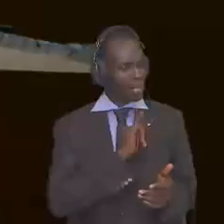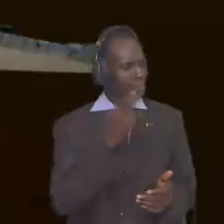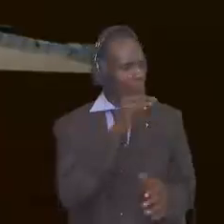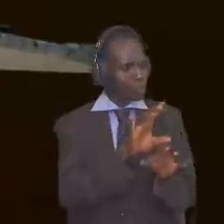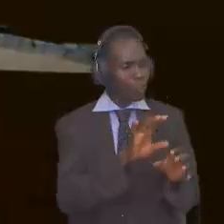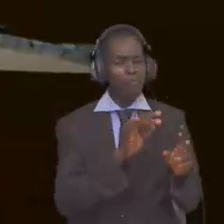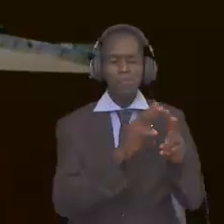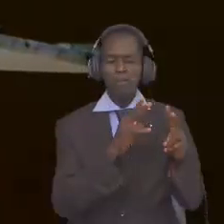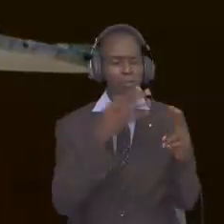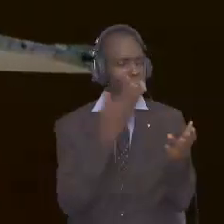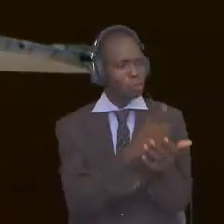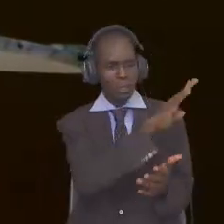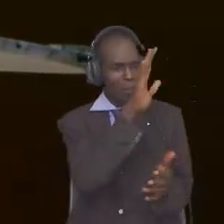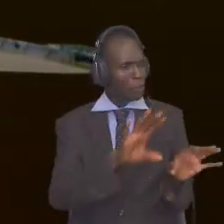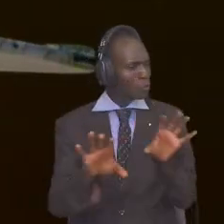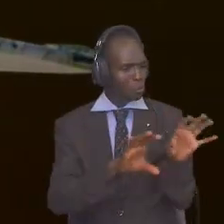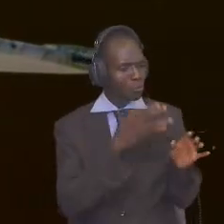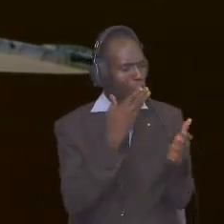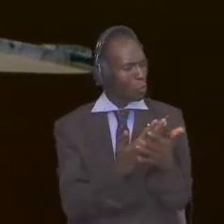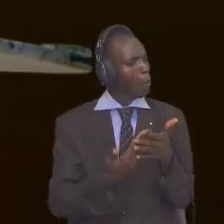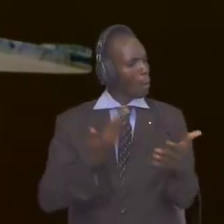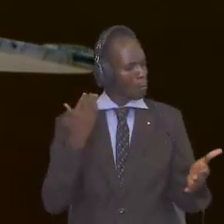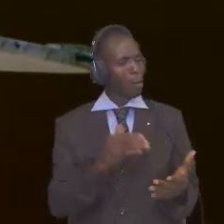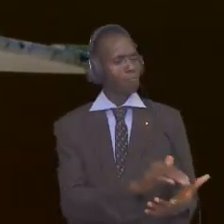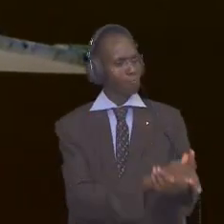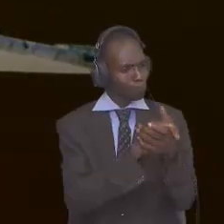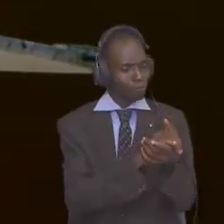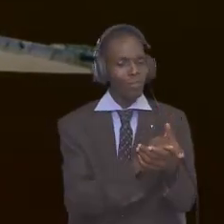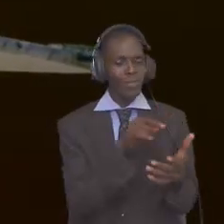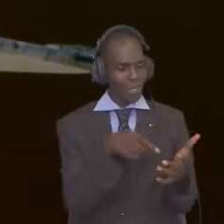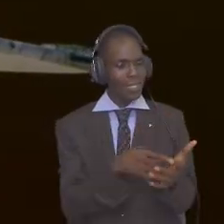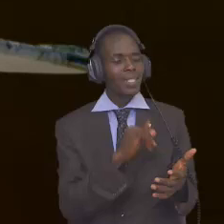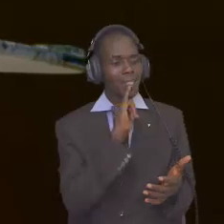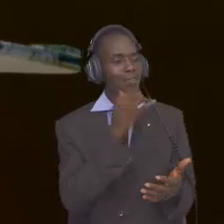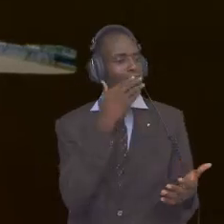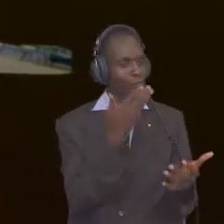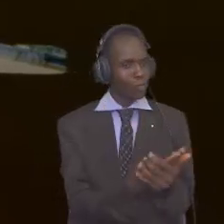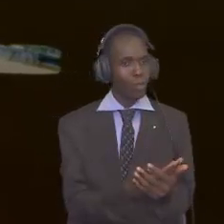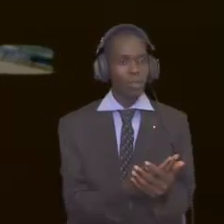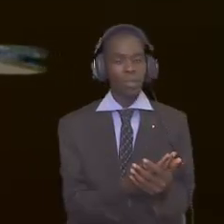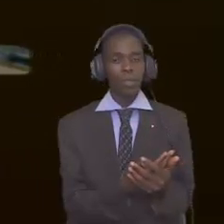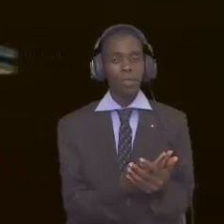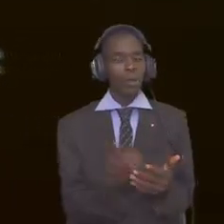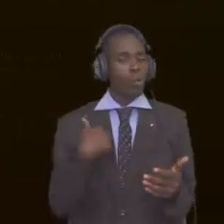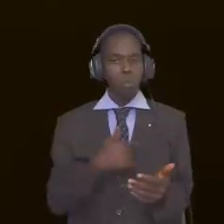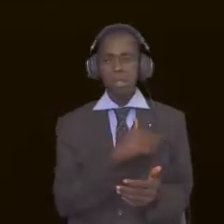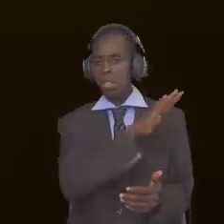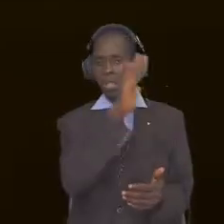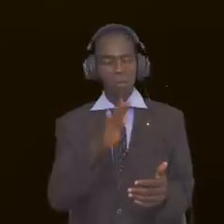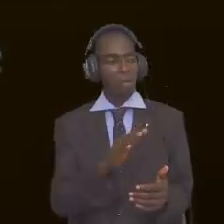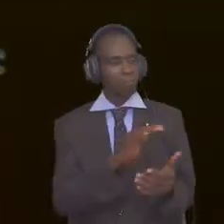seen something like that, that you have been doing. This is good. We never affirm them. We